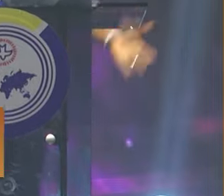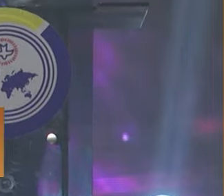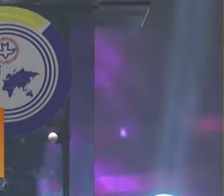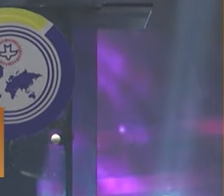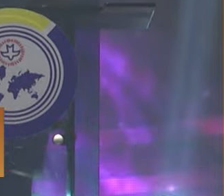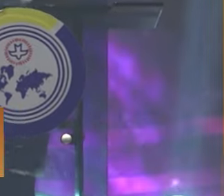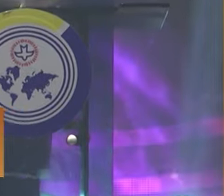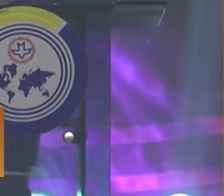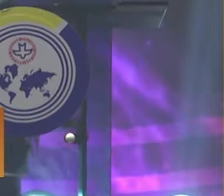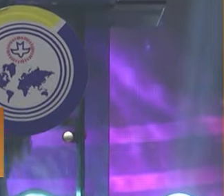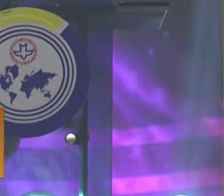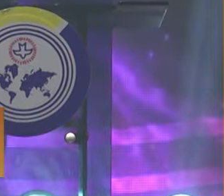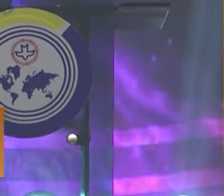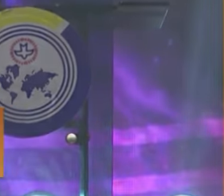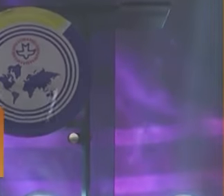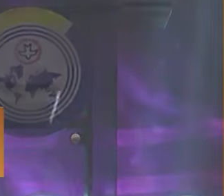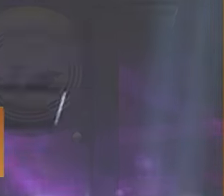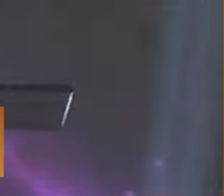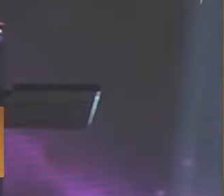standing, run,